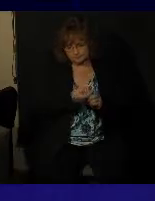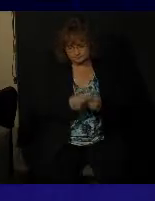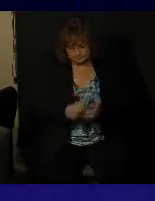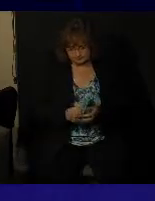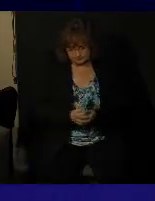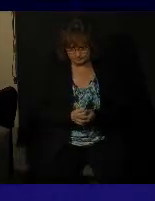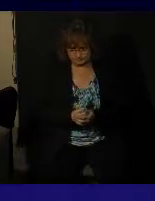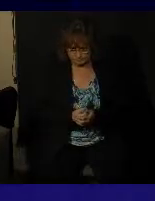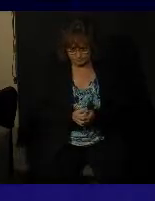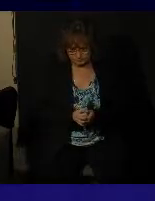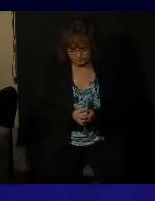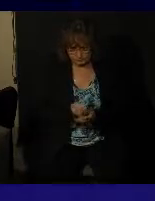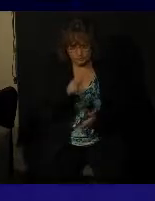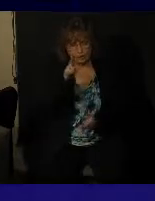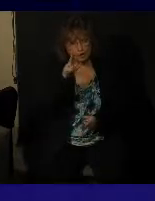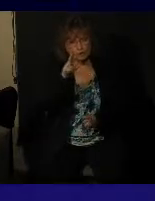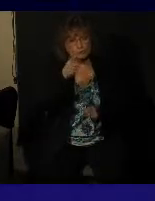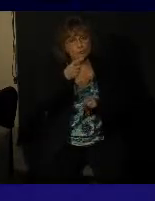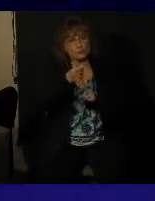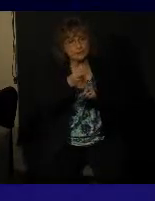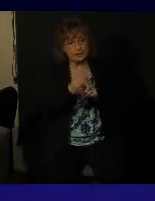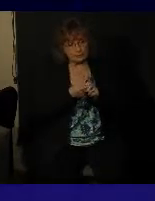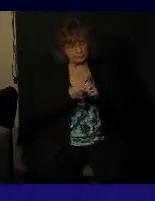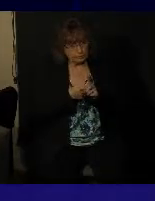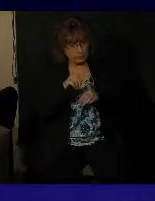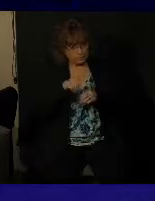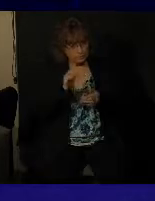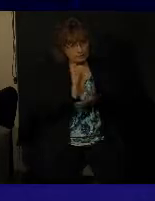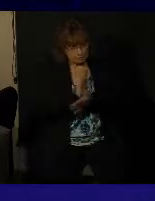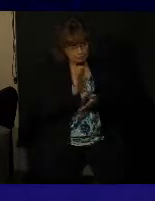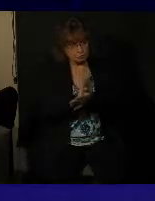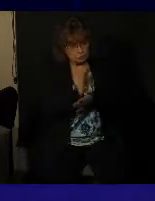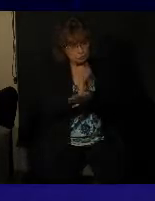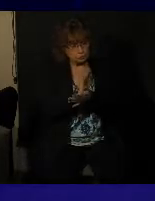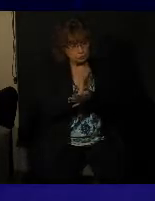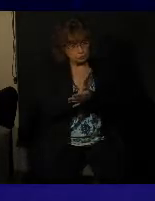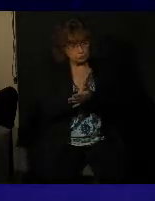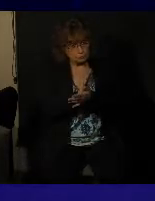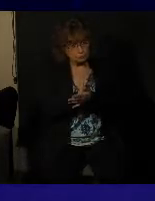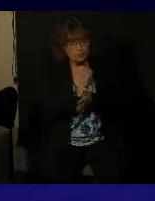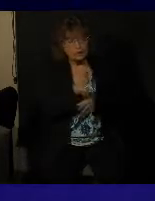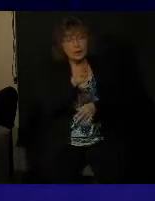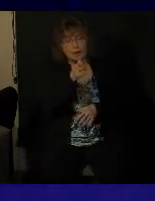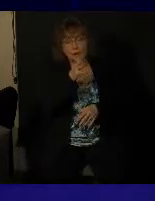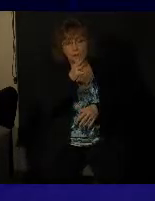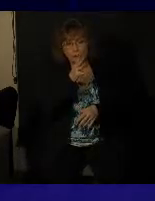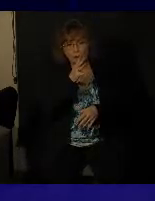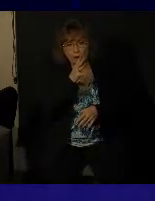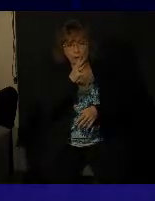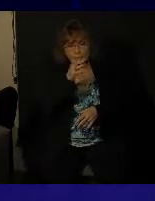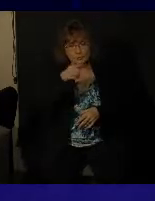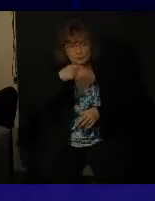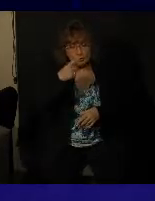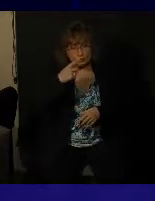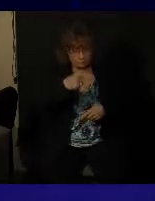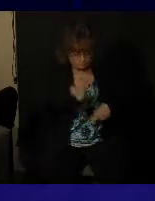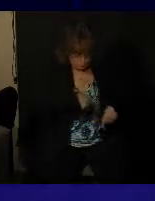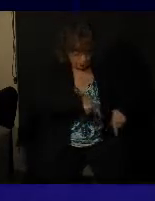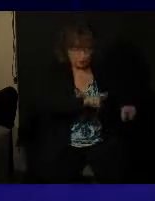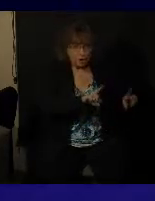About 3 months into sophomore year, my mom told me that I was going to go away for a year or